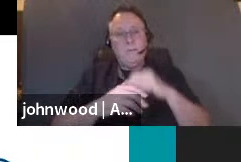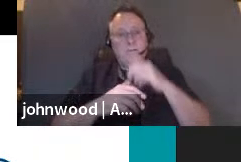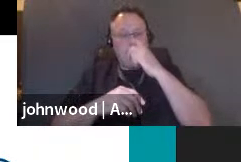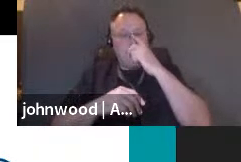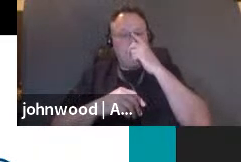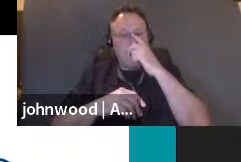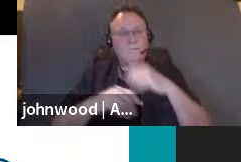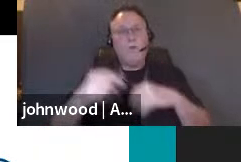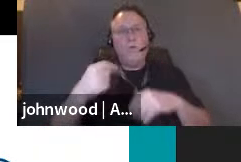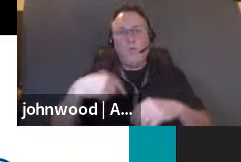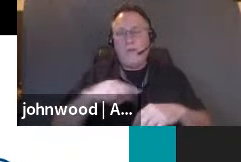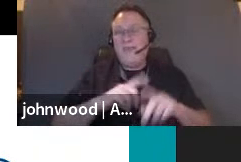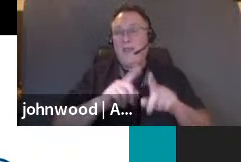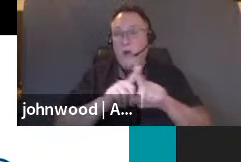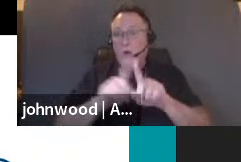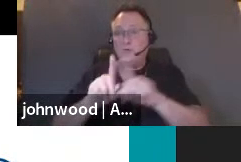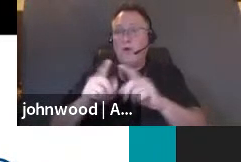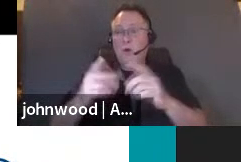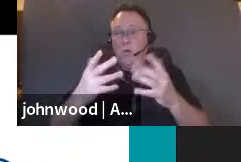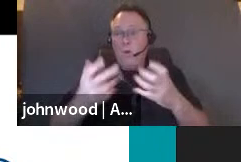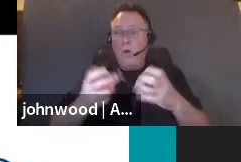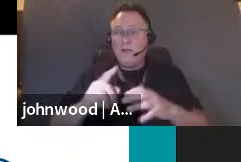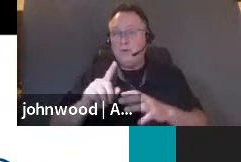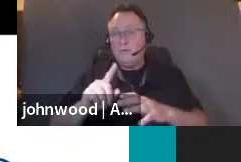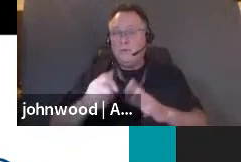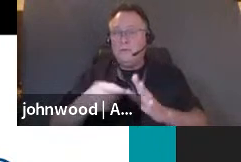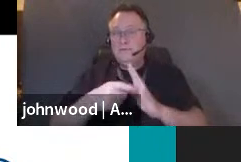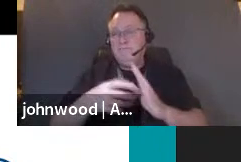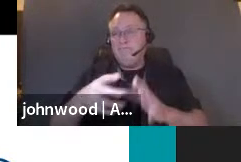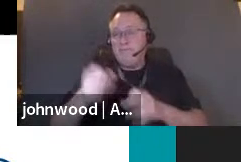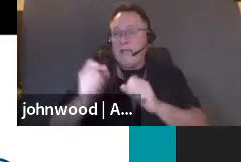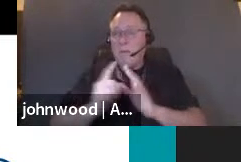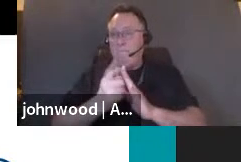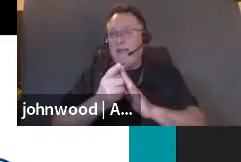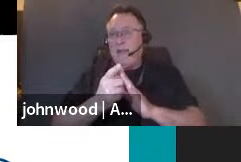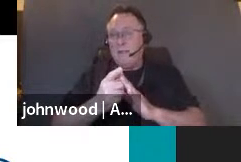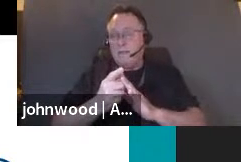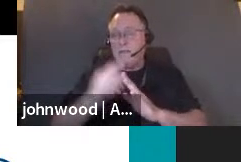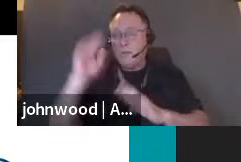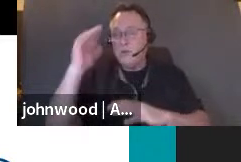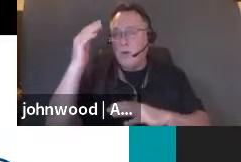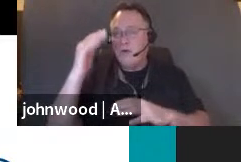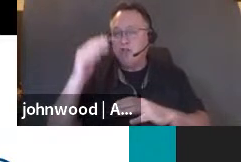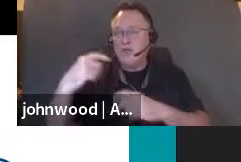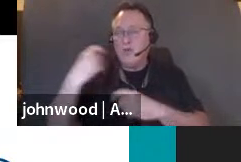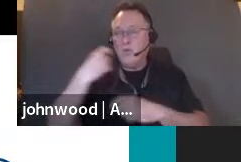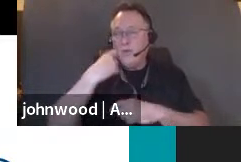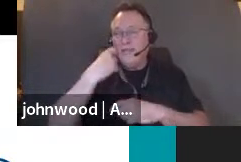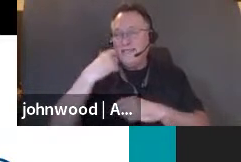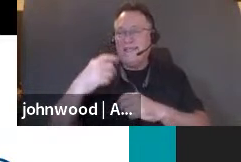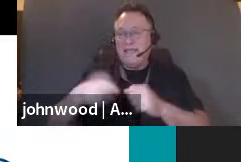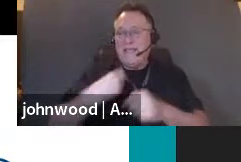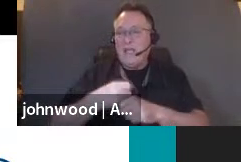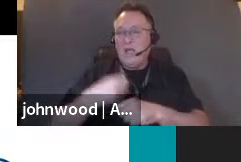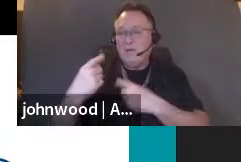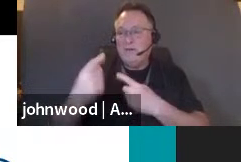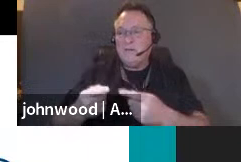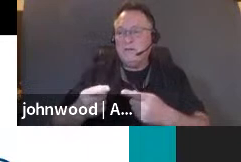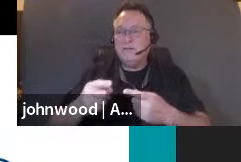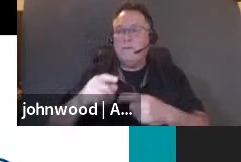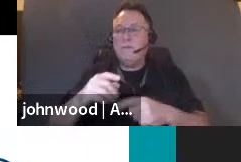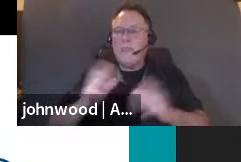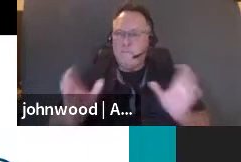We also want to take a minute and acknowledge that in recent years, cities have been pushing for what is referred to